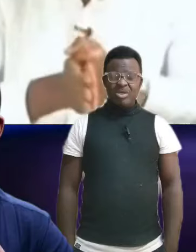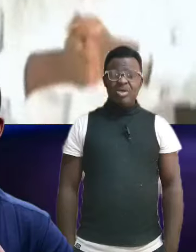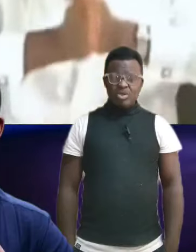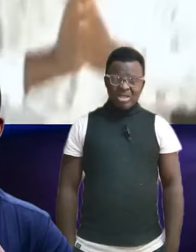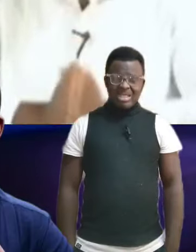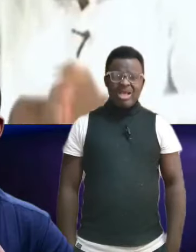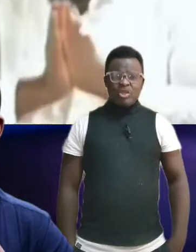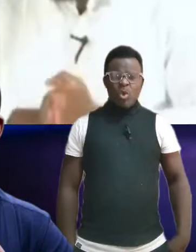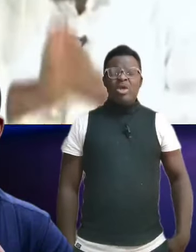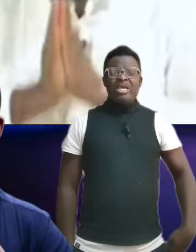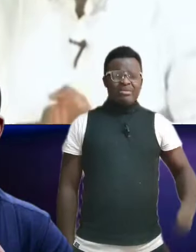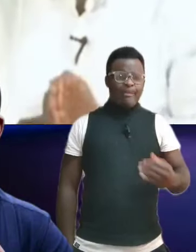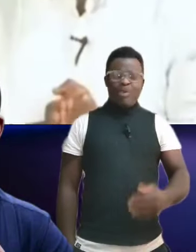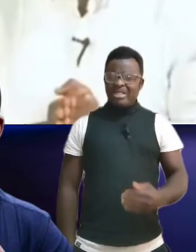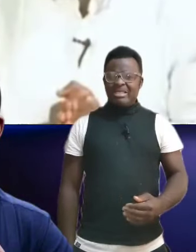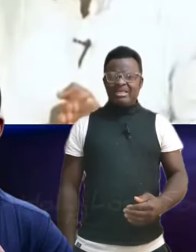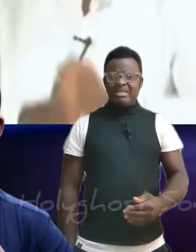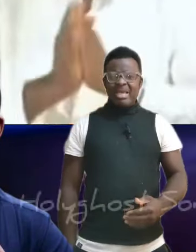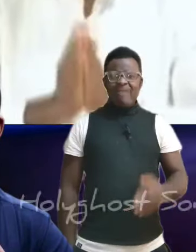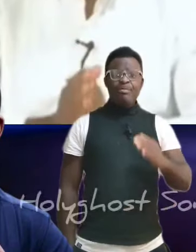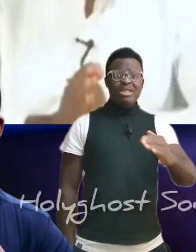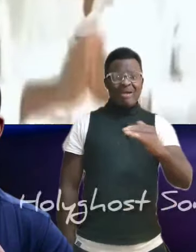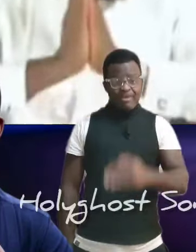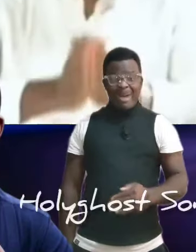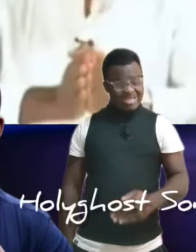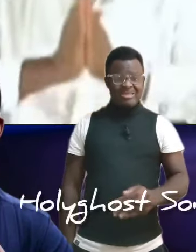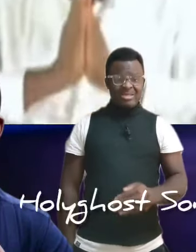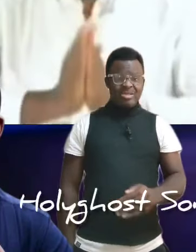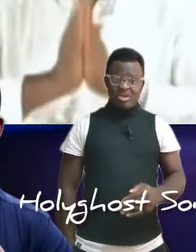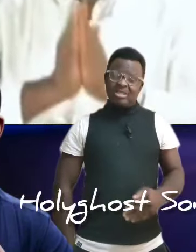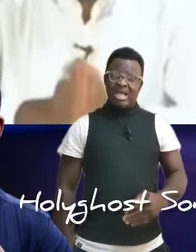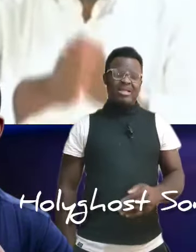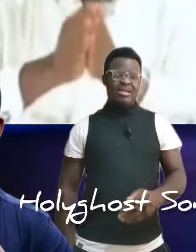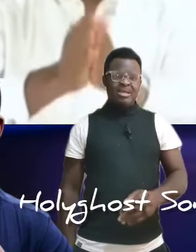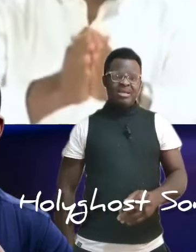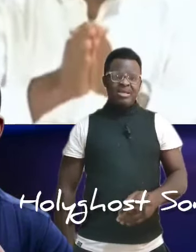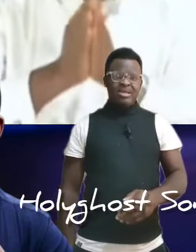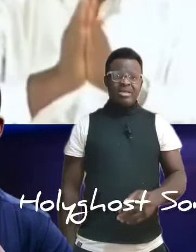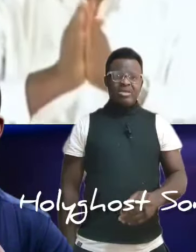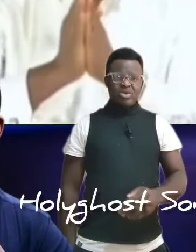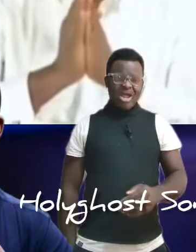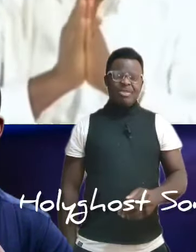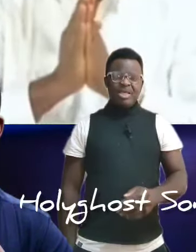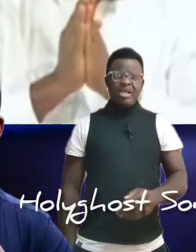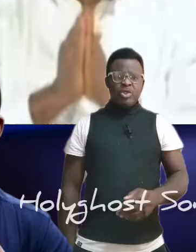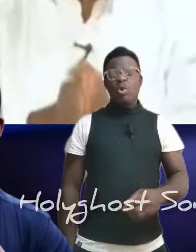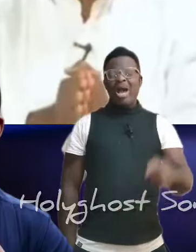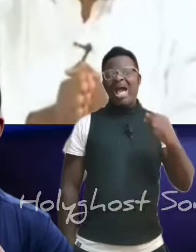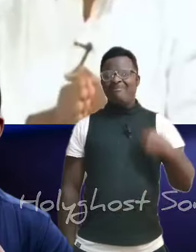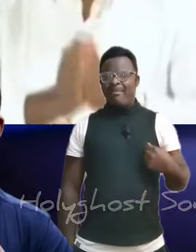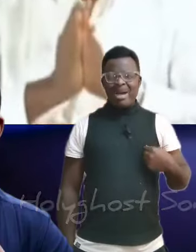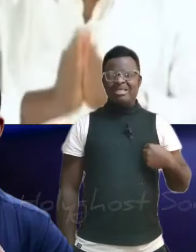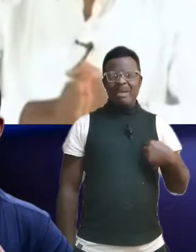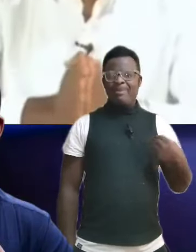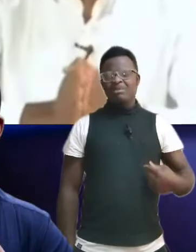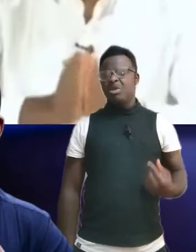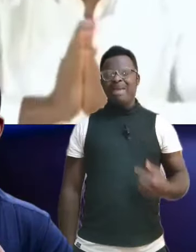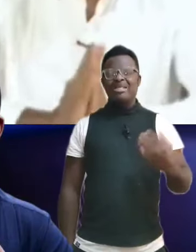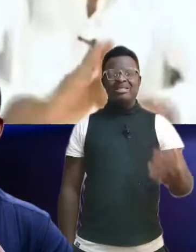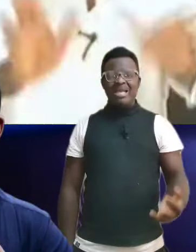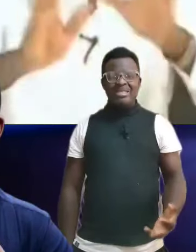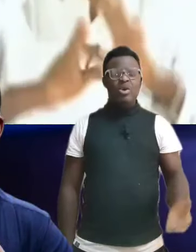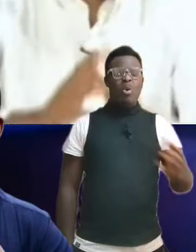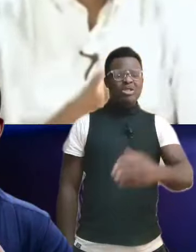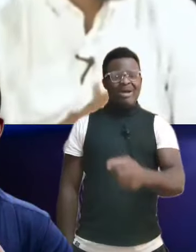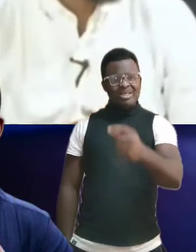Okay, so somebody has an issue with protesters demanding, how does an end bad governance protest, how does it become a